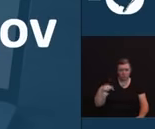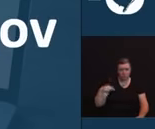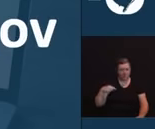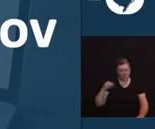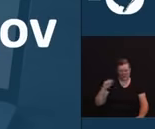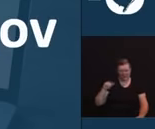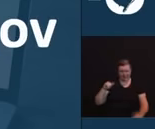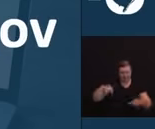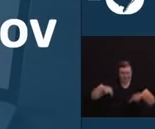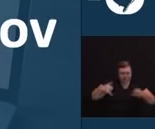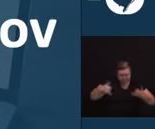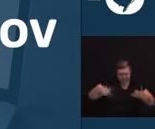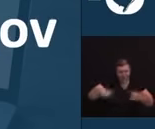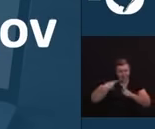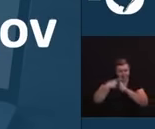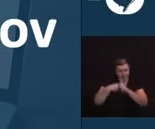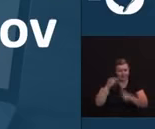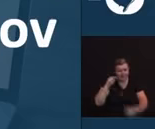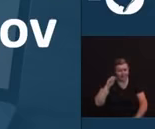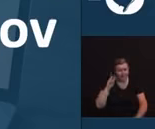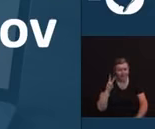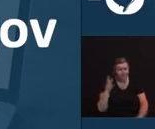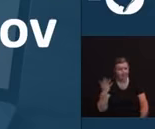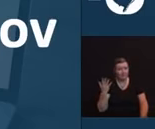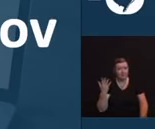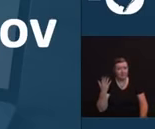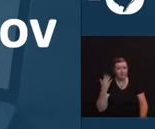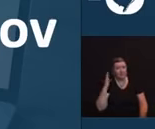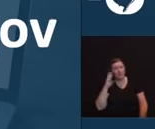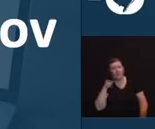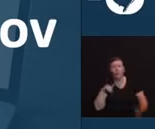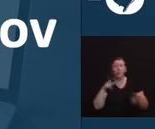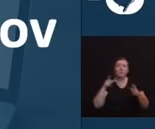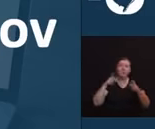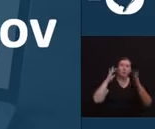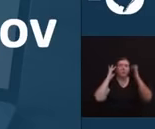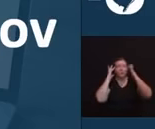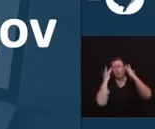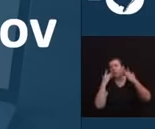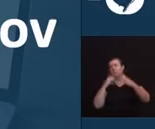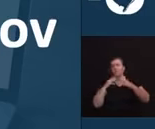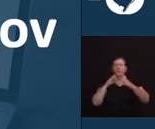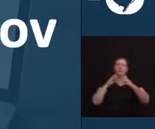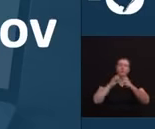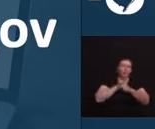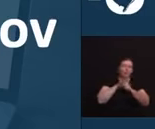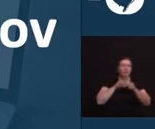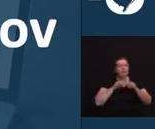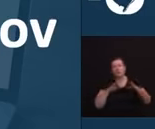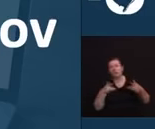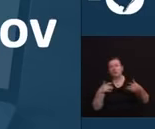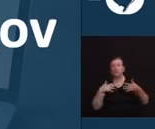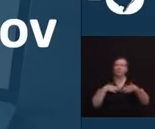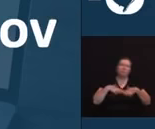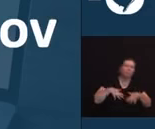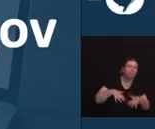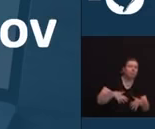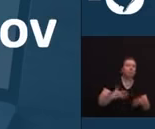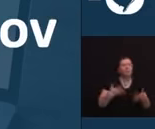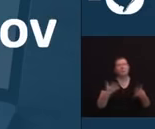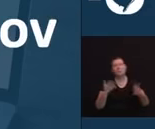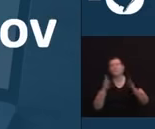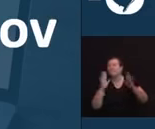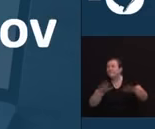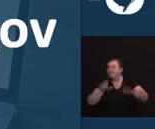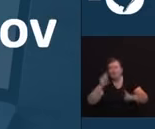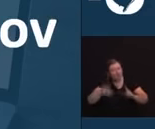are grappling with pandemic fatigue and when we know people have begun to let their guards down. We have got to get back in